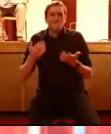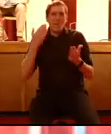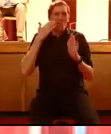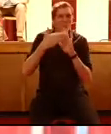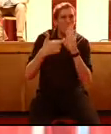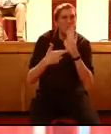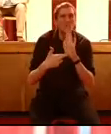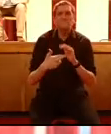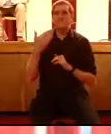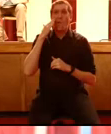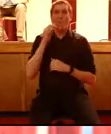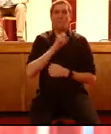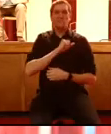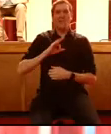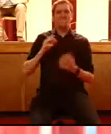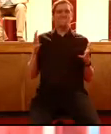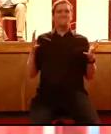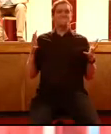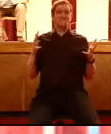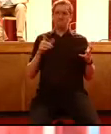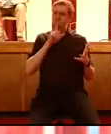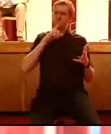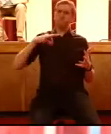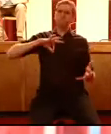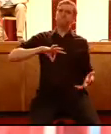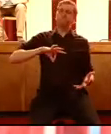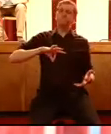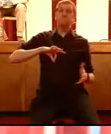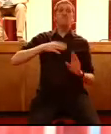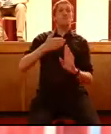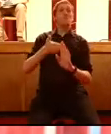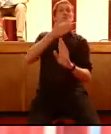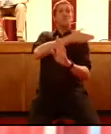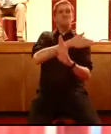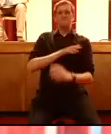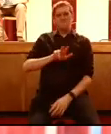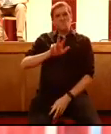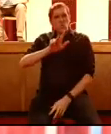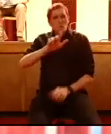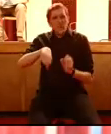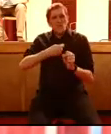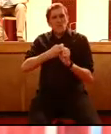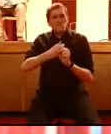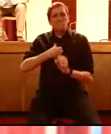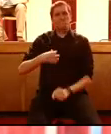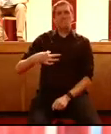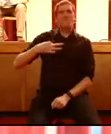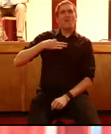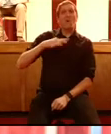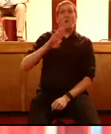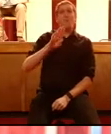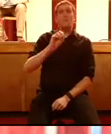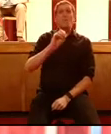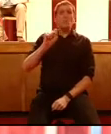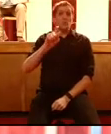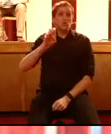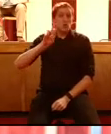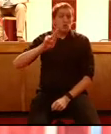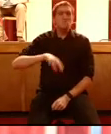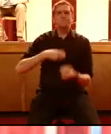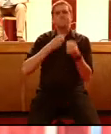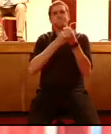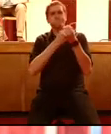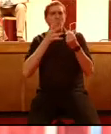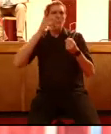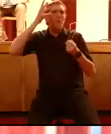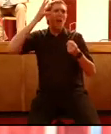was a big help. But even prior to that, I was 23 years as a volunteer, booster, and active parent in a Bradford school